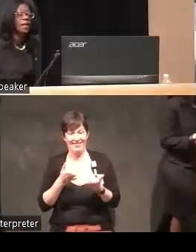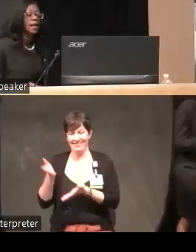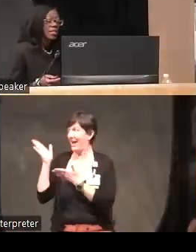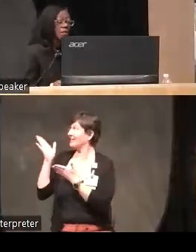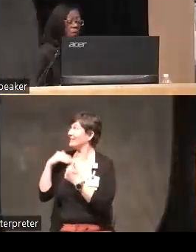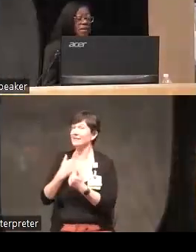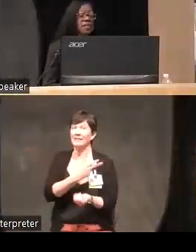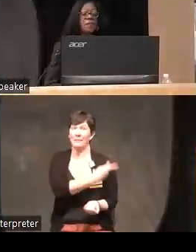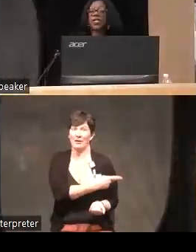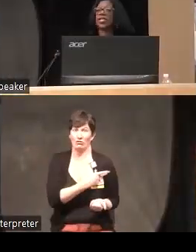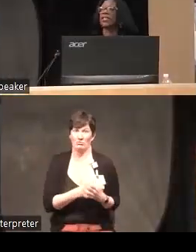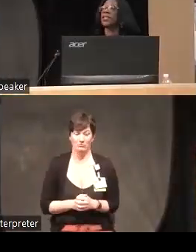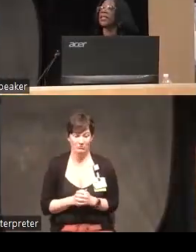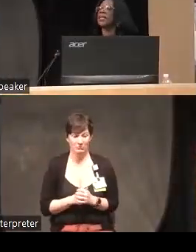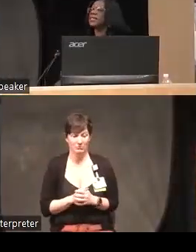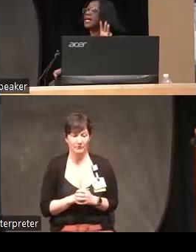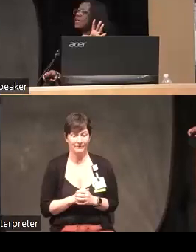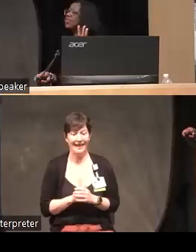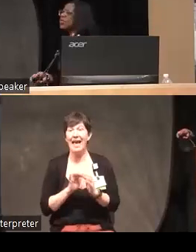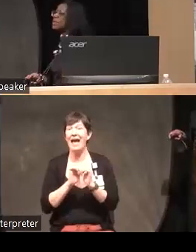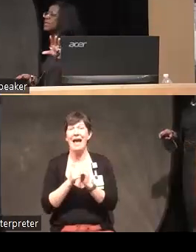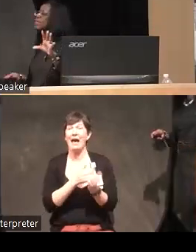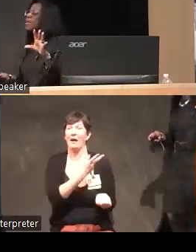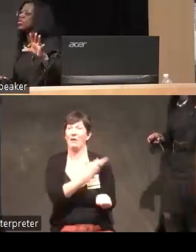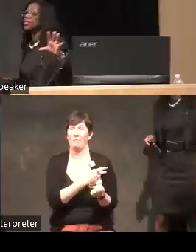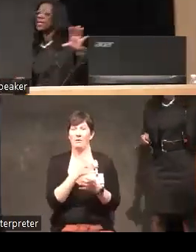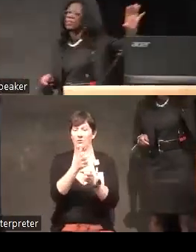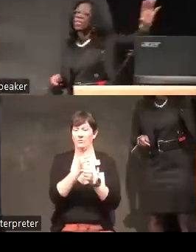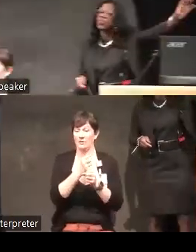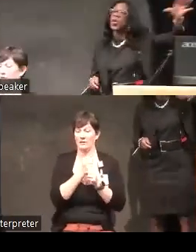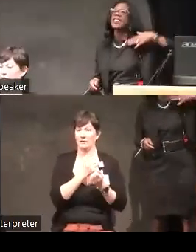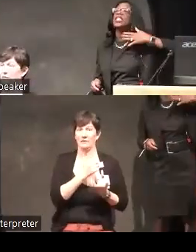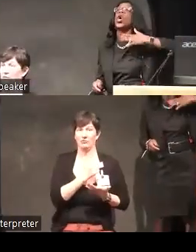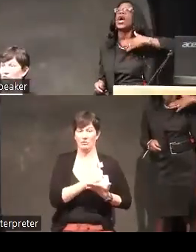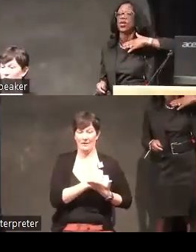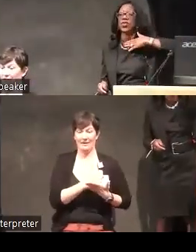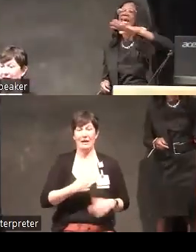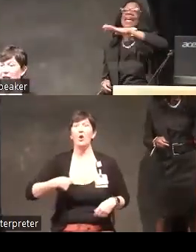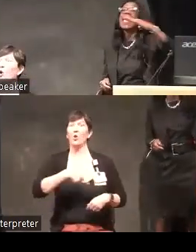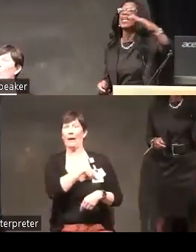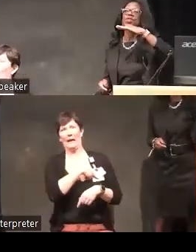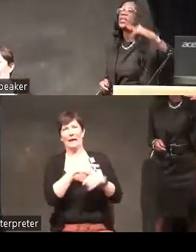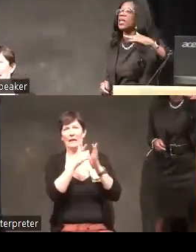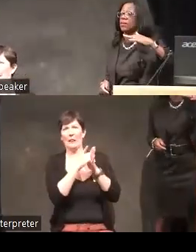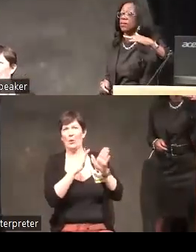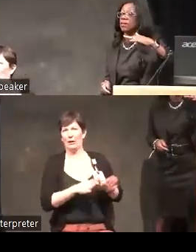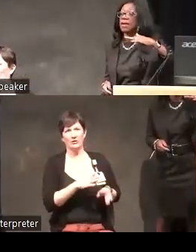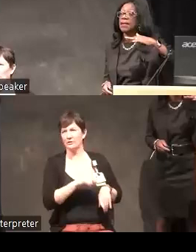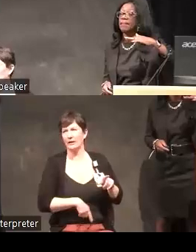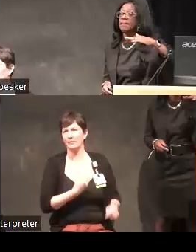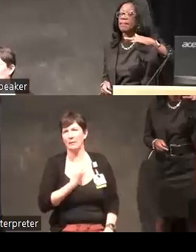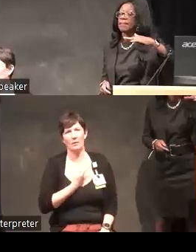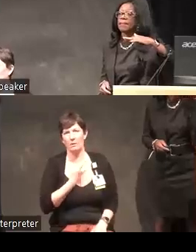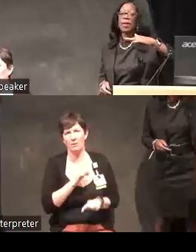right? And the way that the patient is getting the treatment that the patient is getting is because we, the lawyers, can't do it alone,